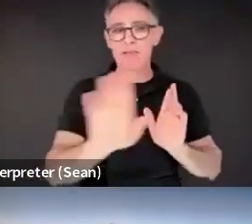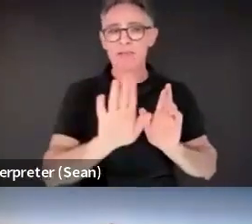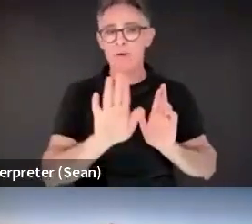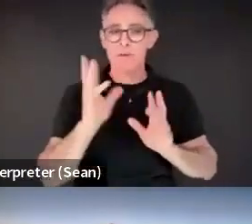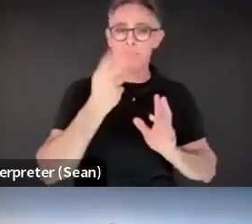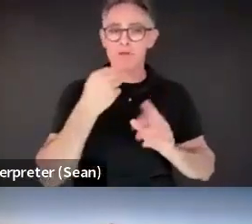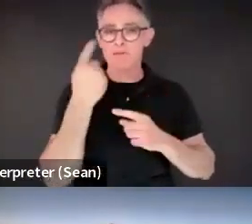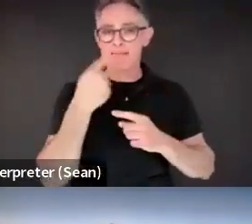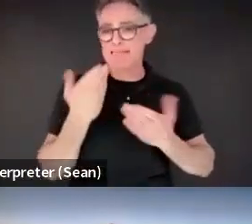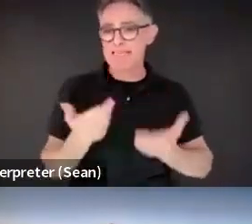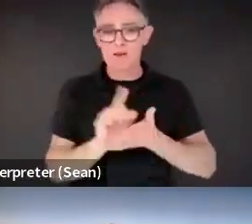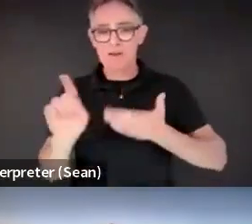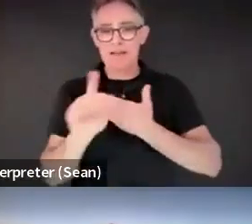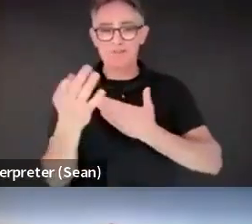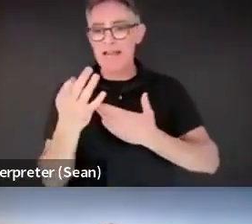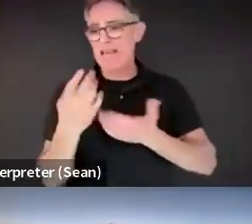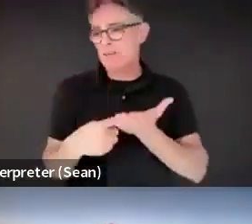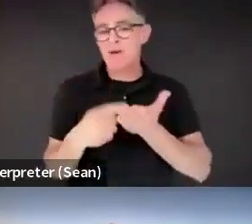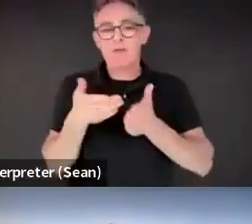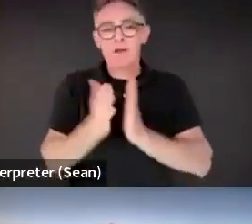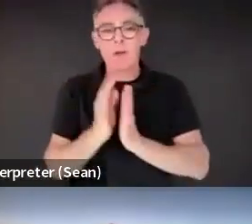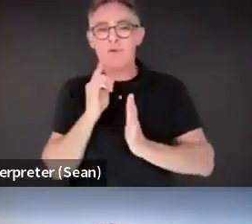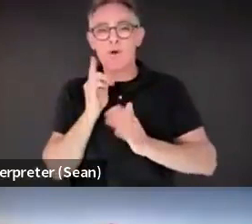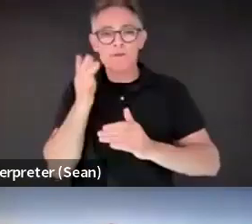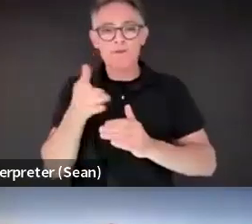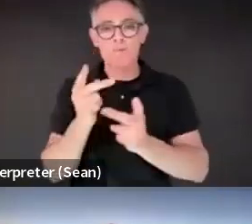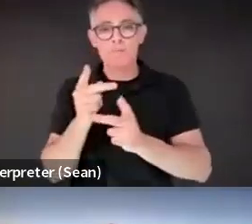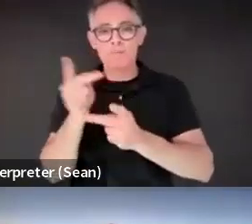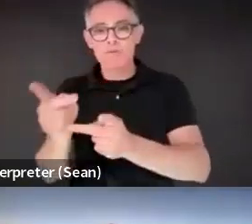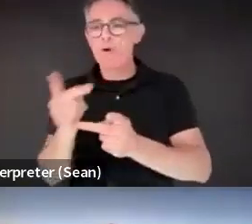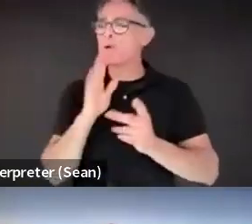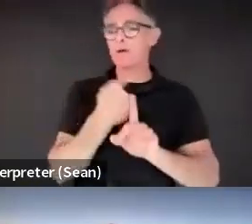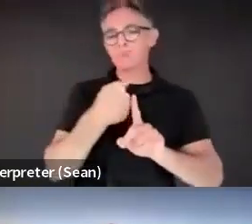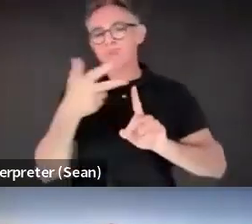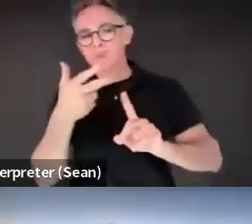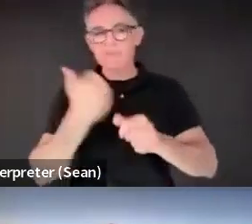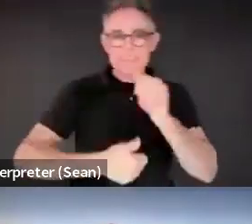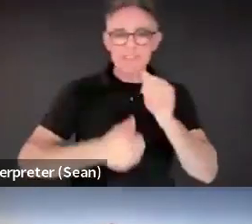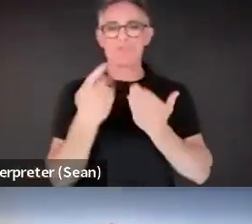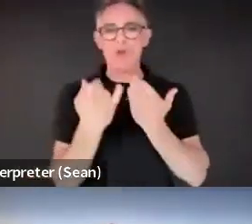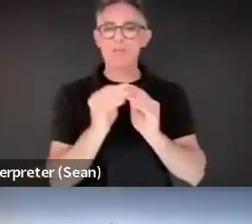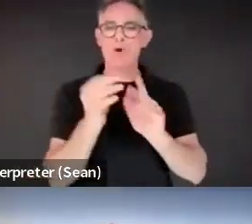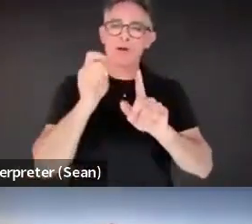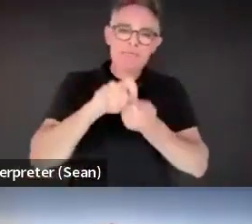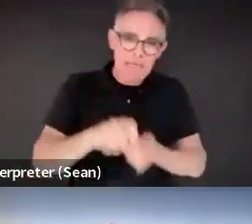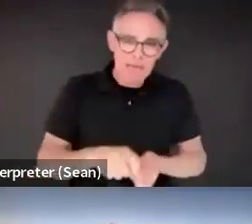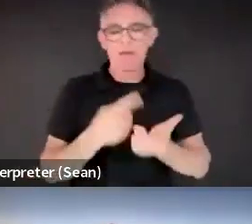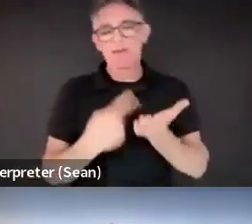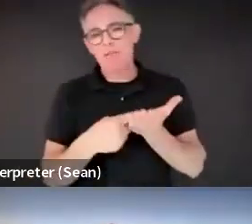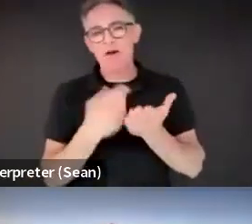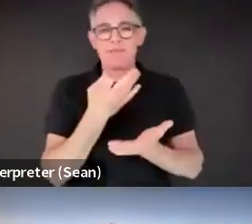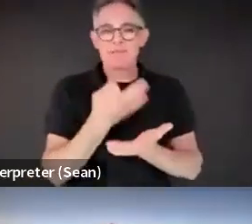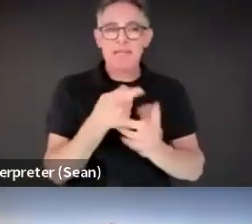right here to talk about a request for future proposal. We'll go into each project in greater detail, talking about some of the funding and the